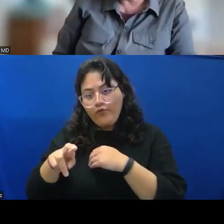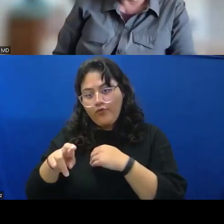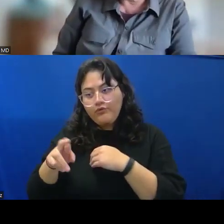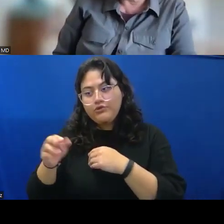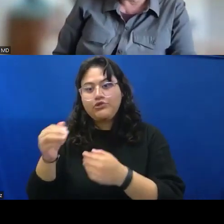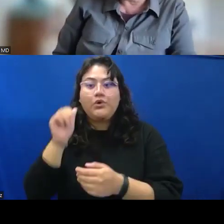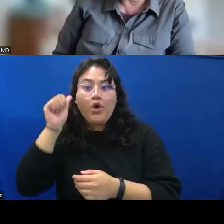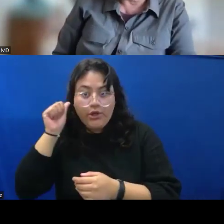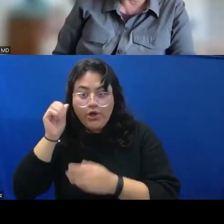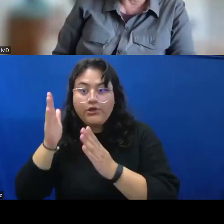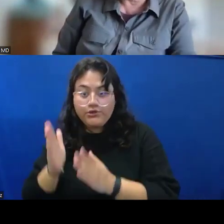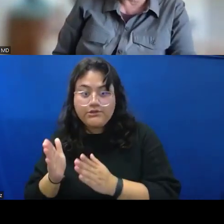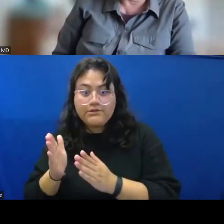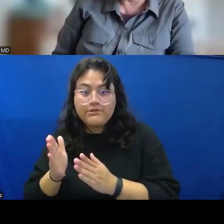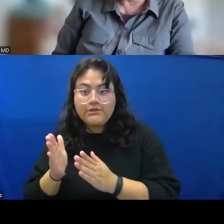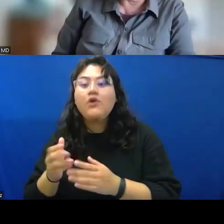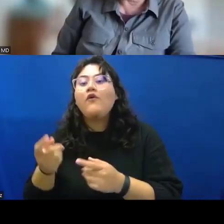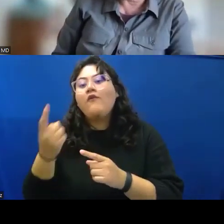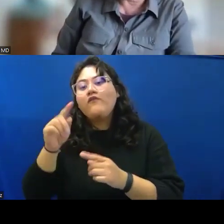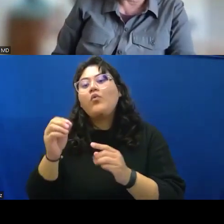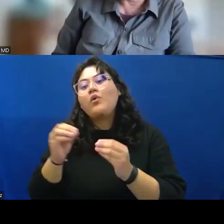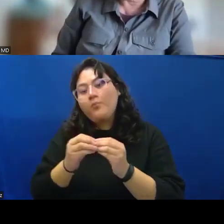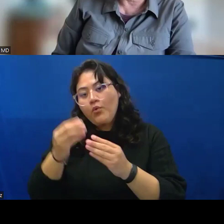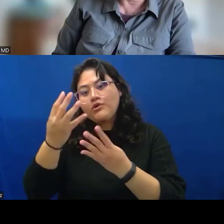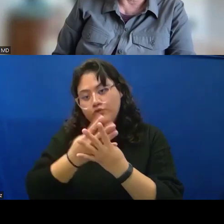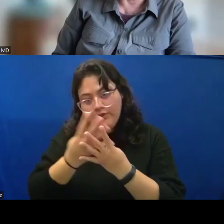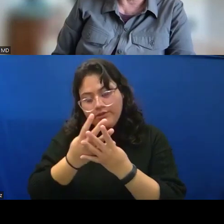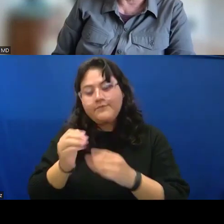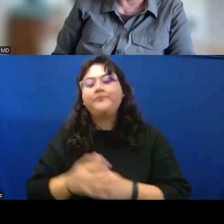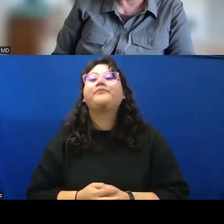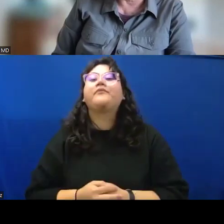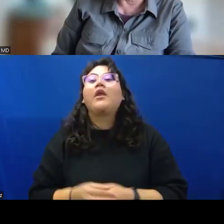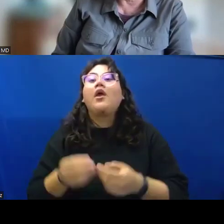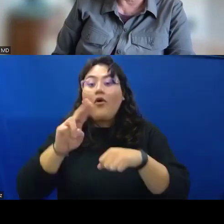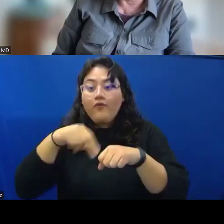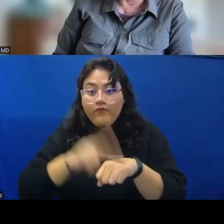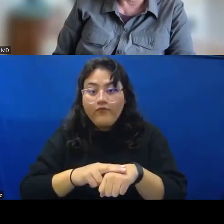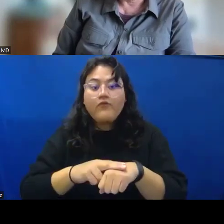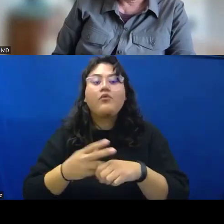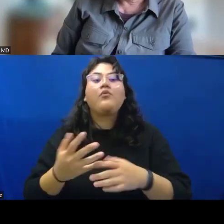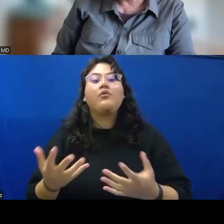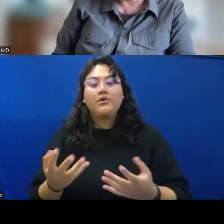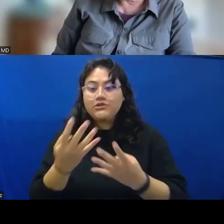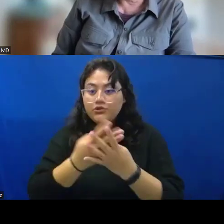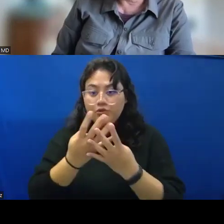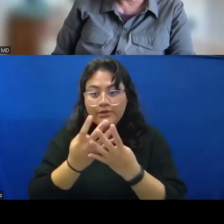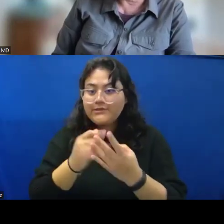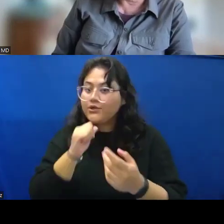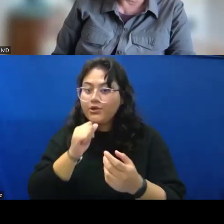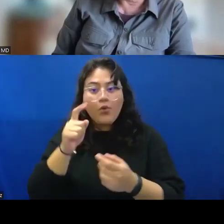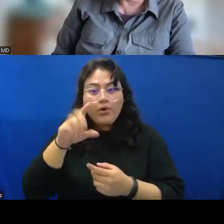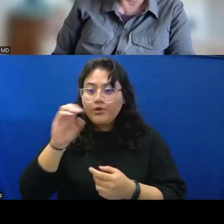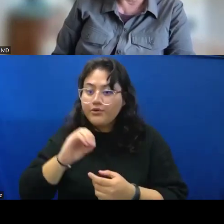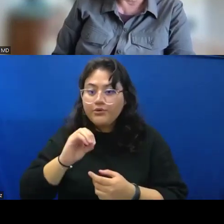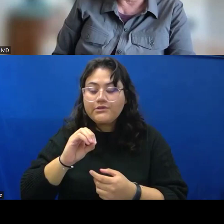The report also states that screens are not perfect and they may give a false negative result. So if the screen